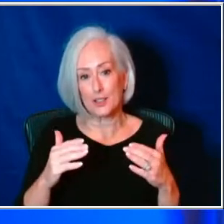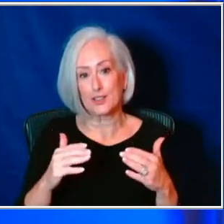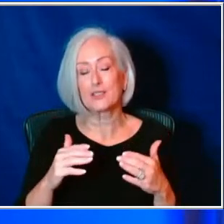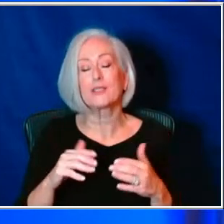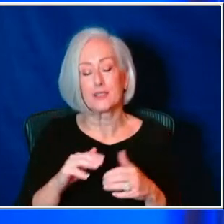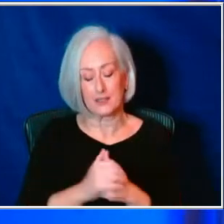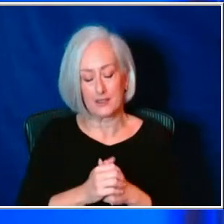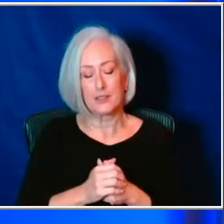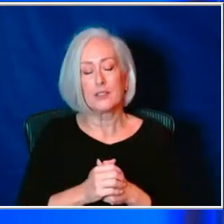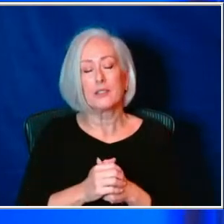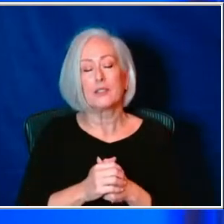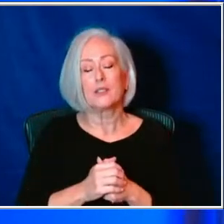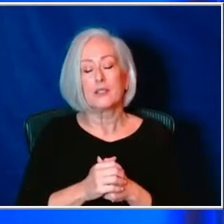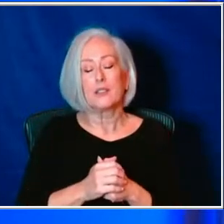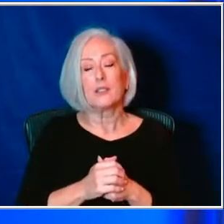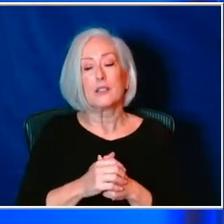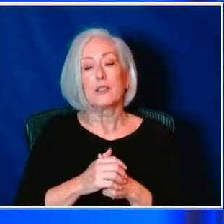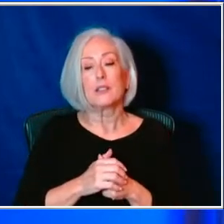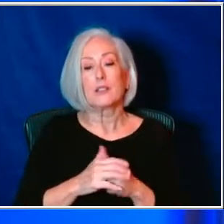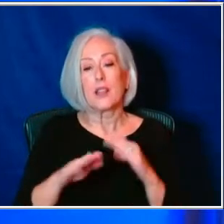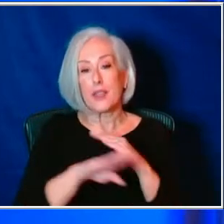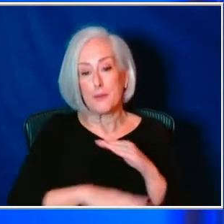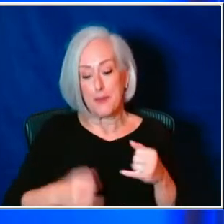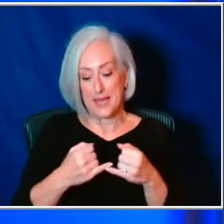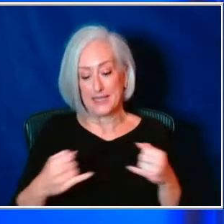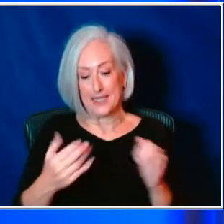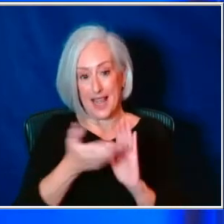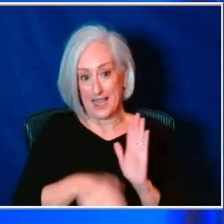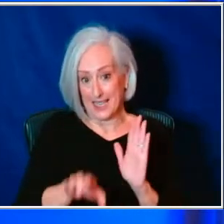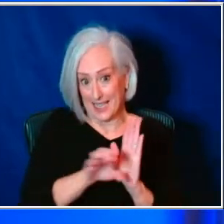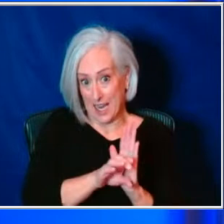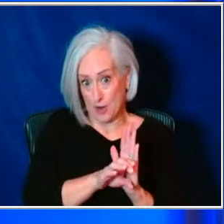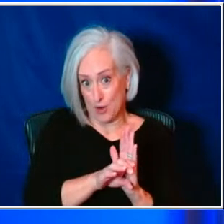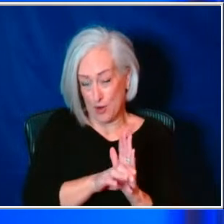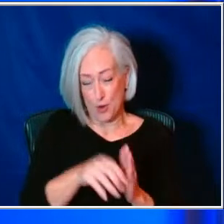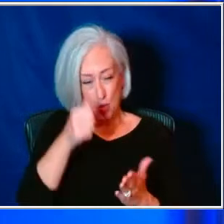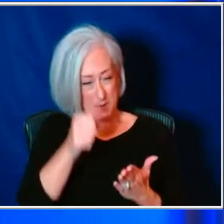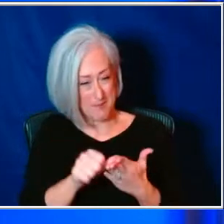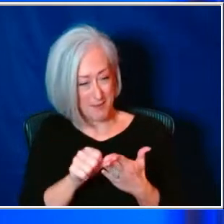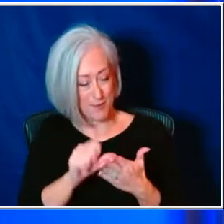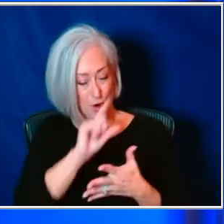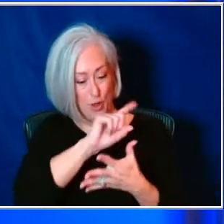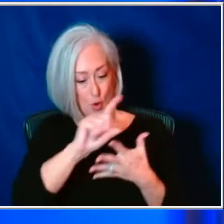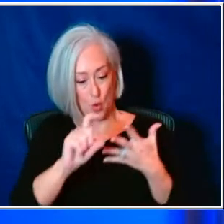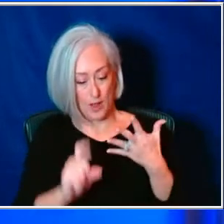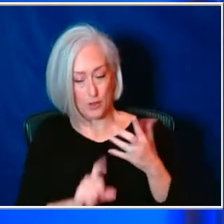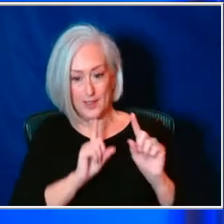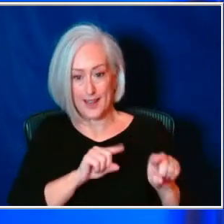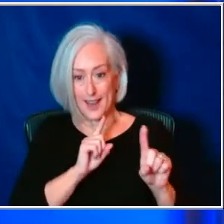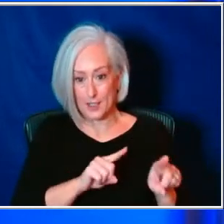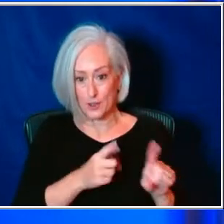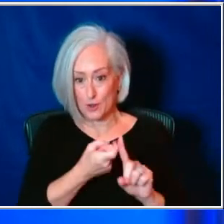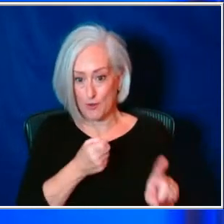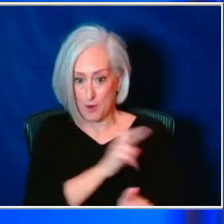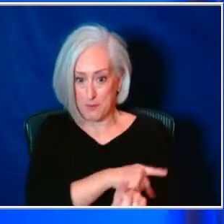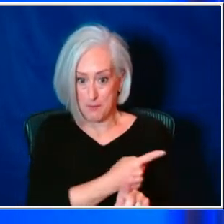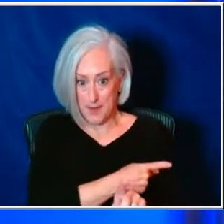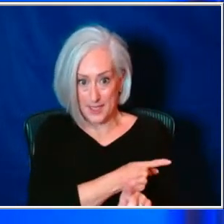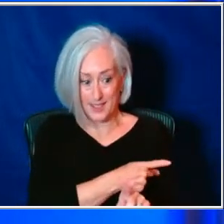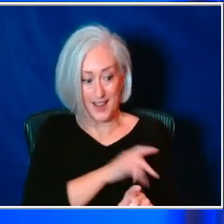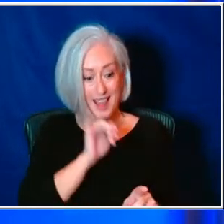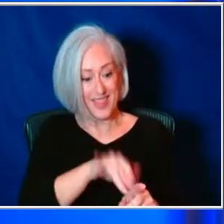the baseline characteristics, remember I told you about those cool questionnaires that patients take, they actually impute that